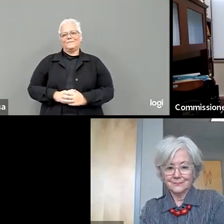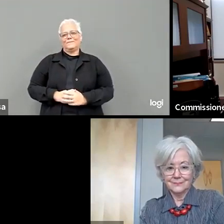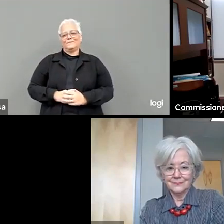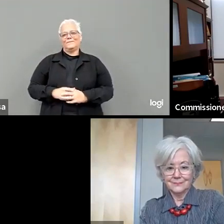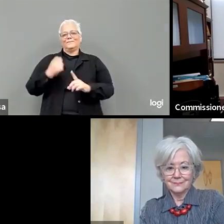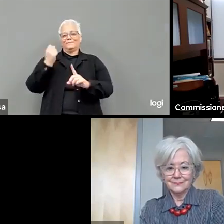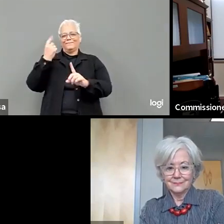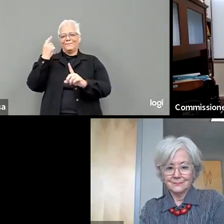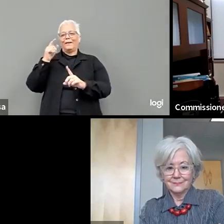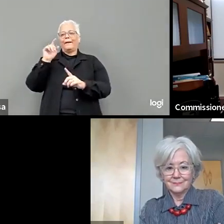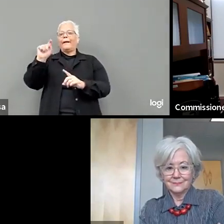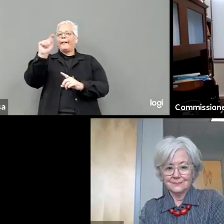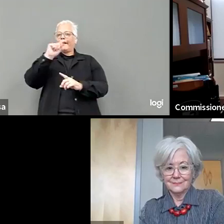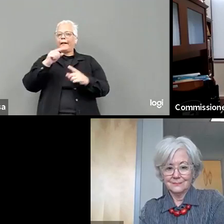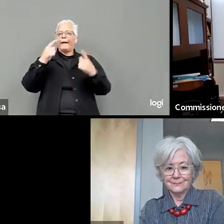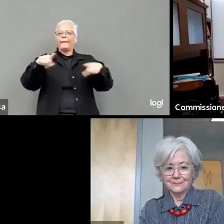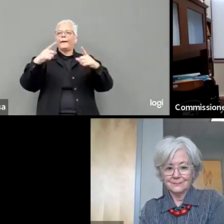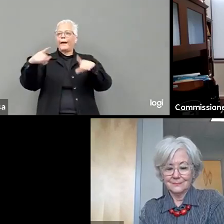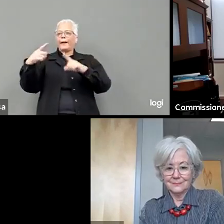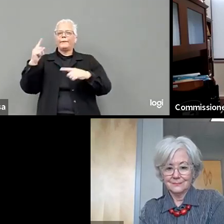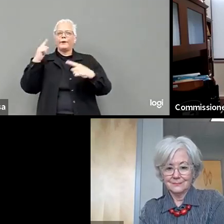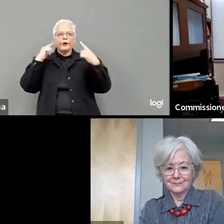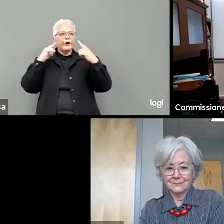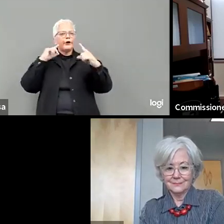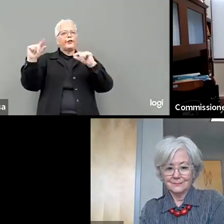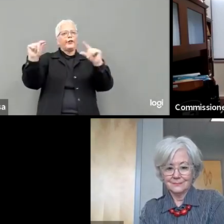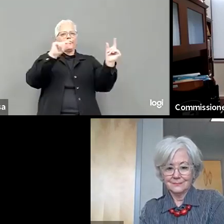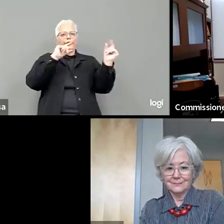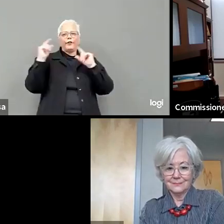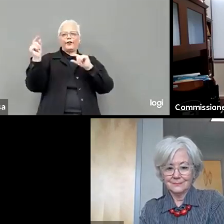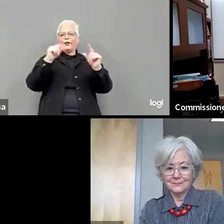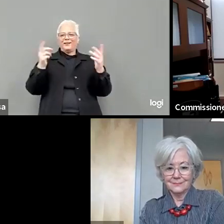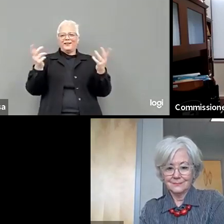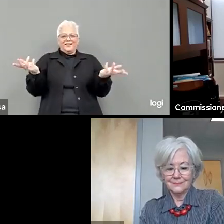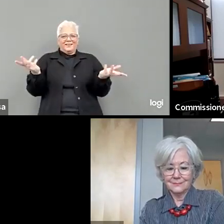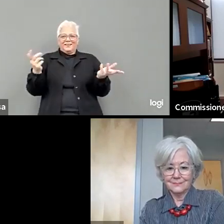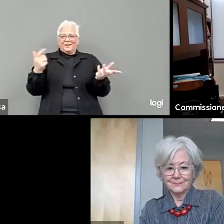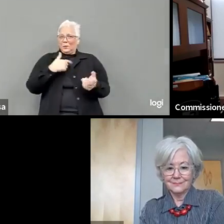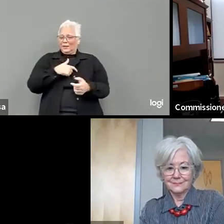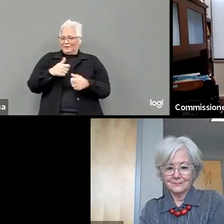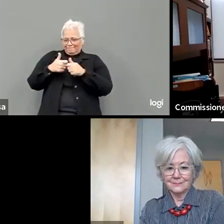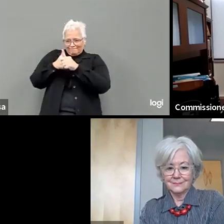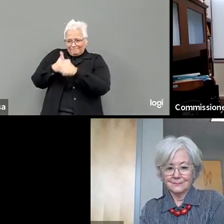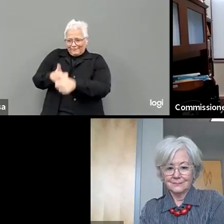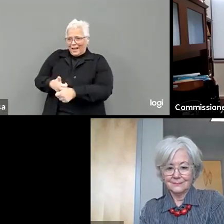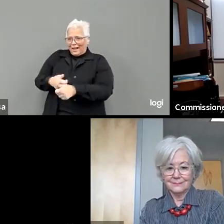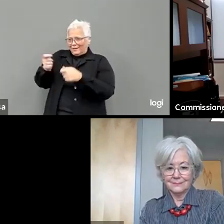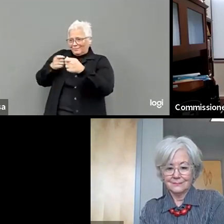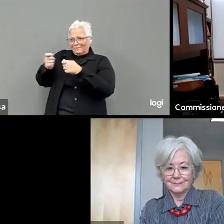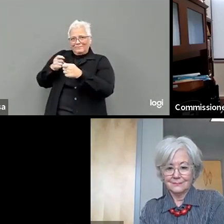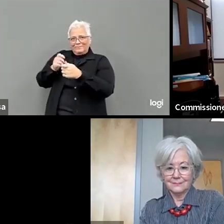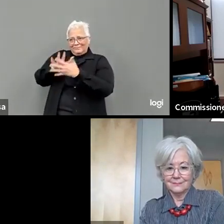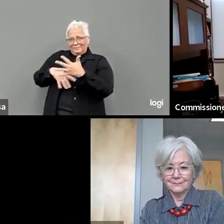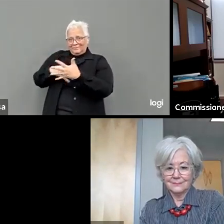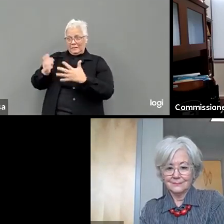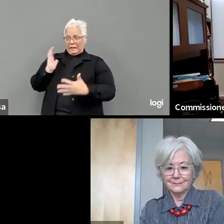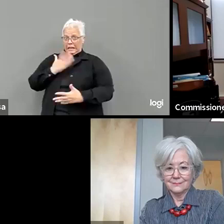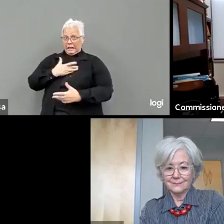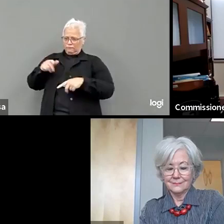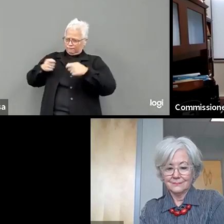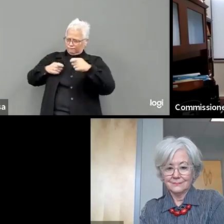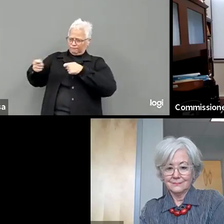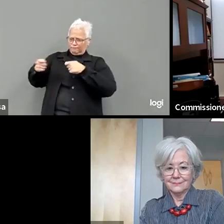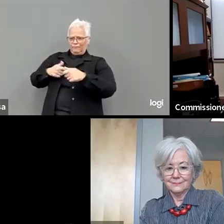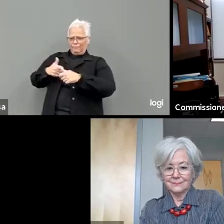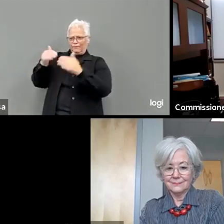place. And once again, not something that we want to see happen. These groups are phased for a